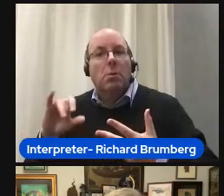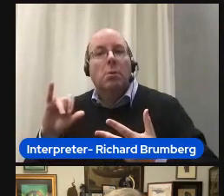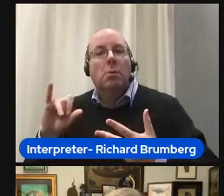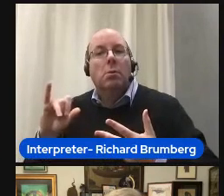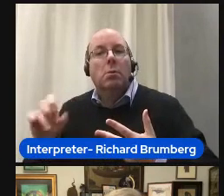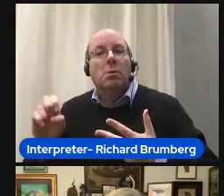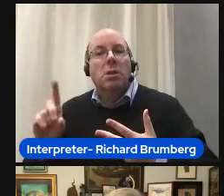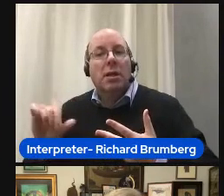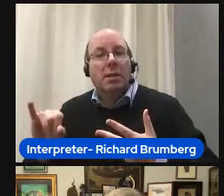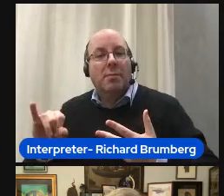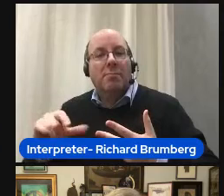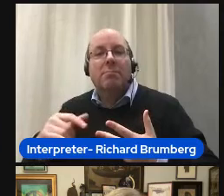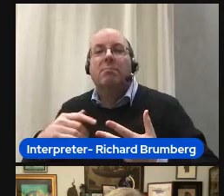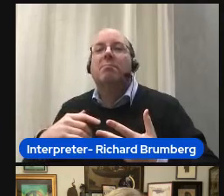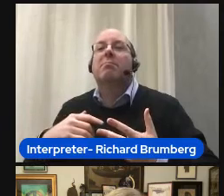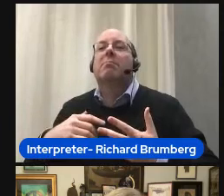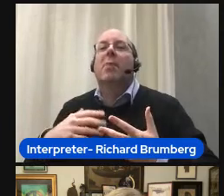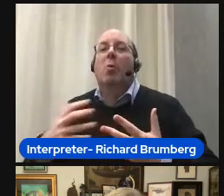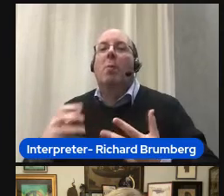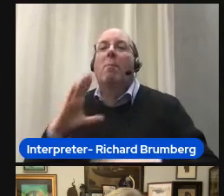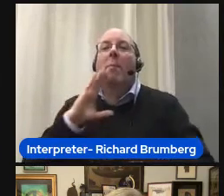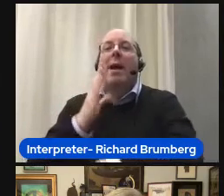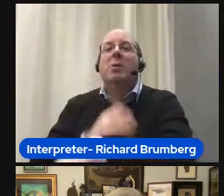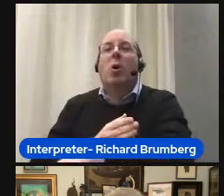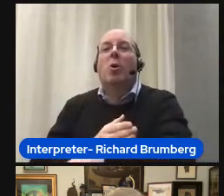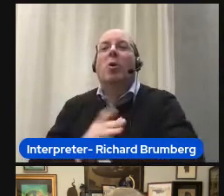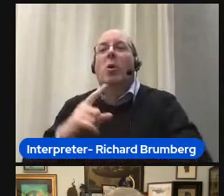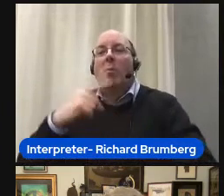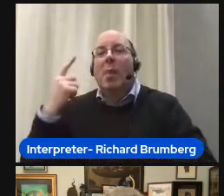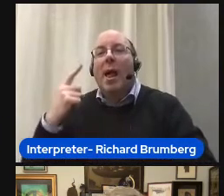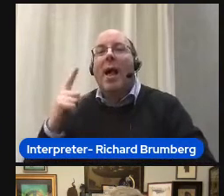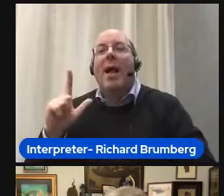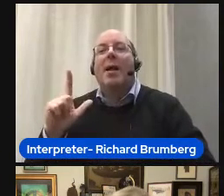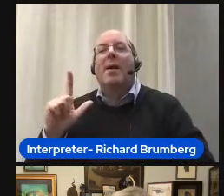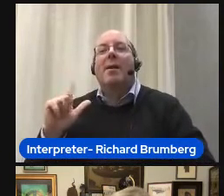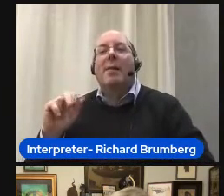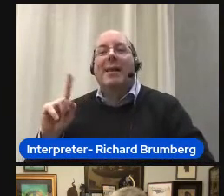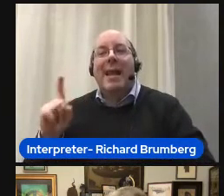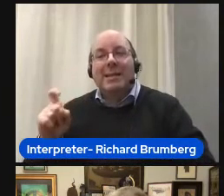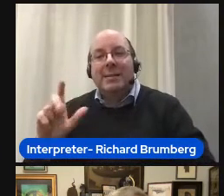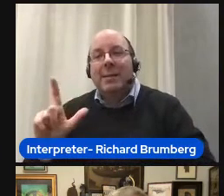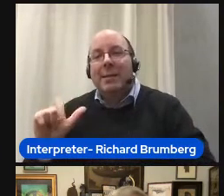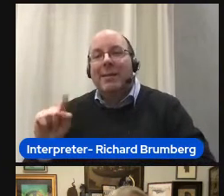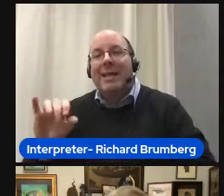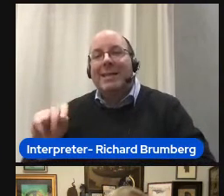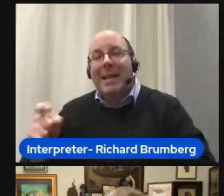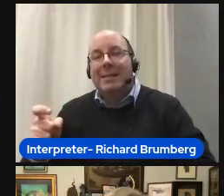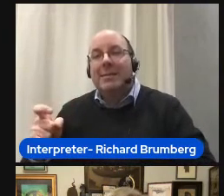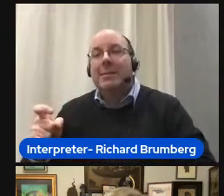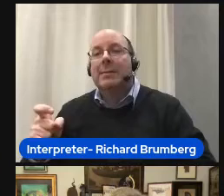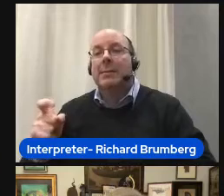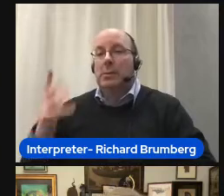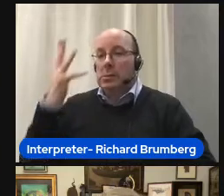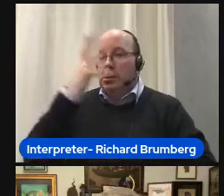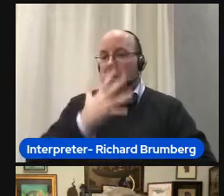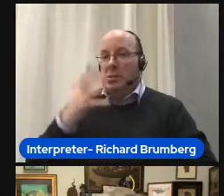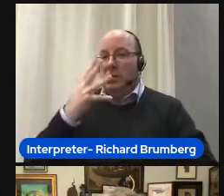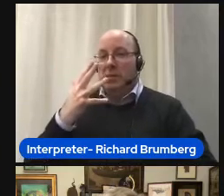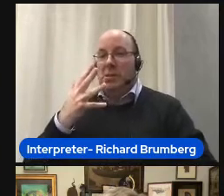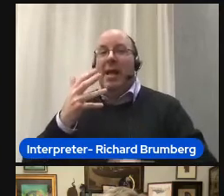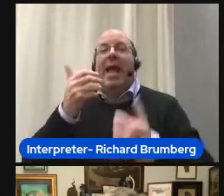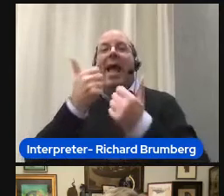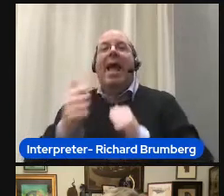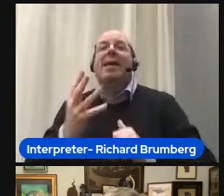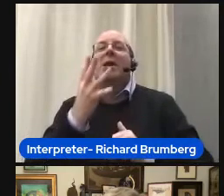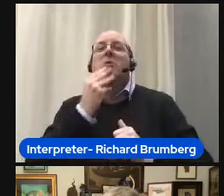my Black and Latinx 13-year-old daughter and others that look like her to truly feel accepted and at home in